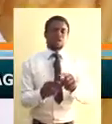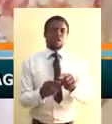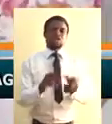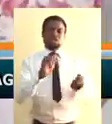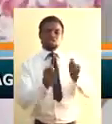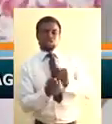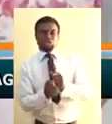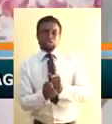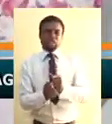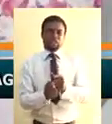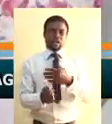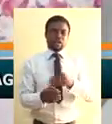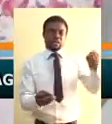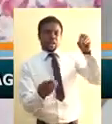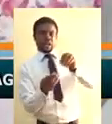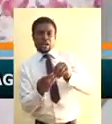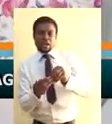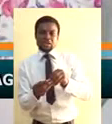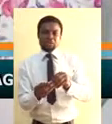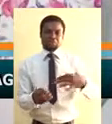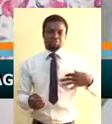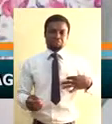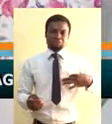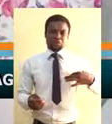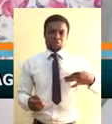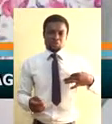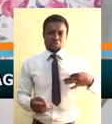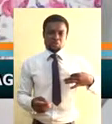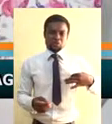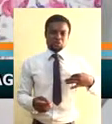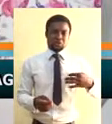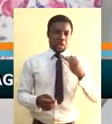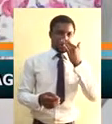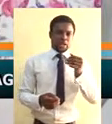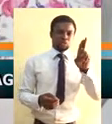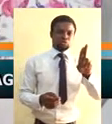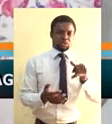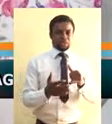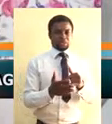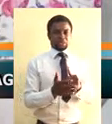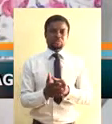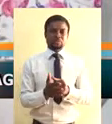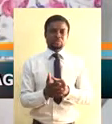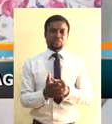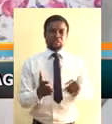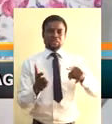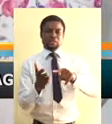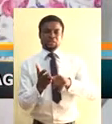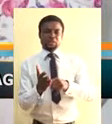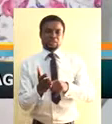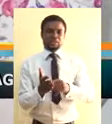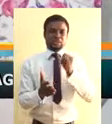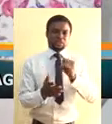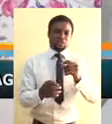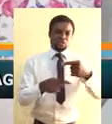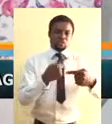upgrade. As I said, you can add fabric around it. Before you start folding, you'll have gummed the fabric, so by the time